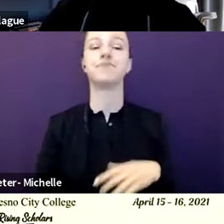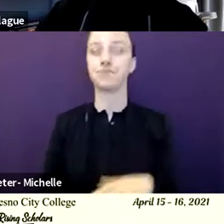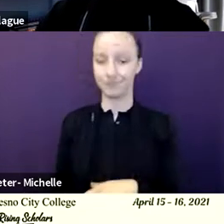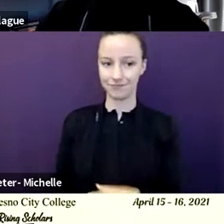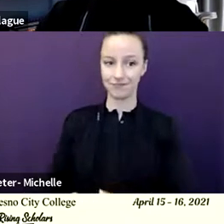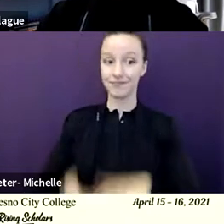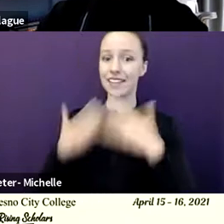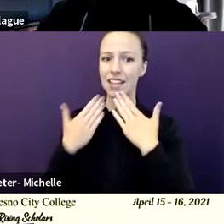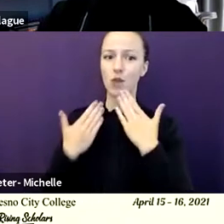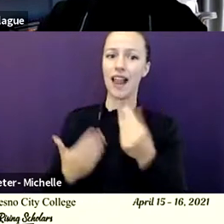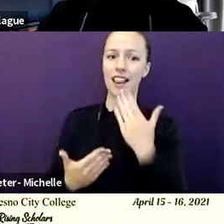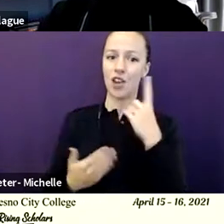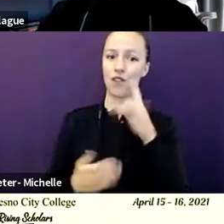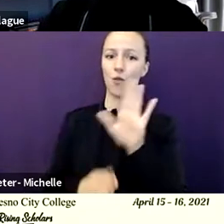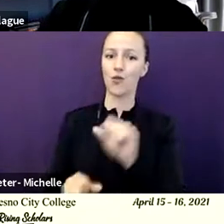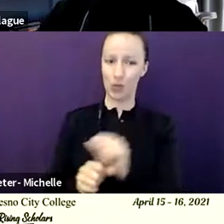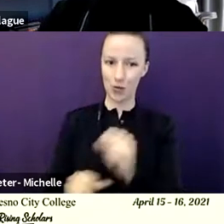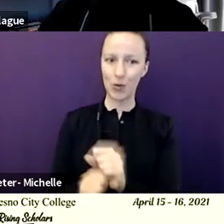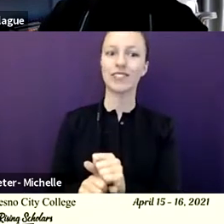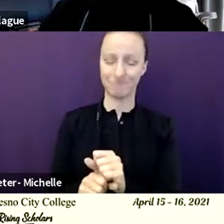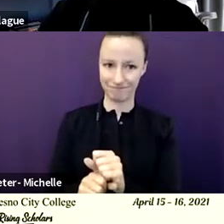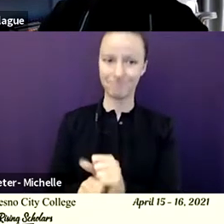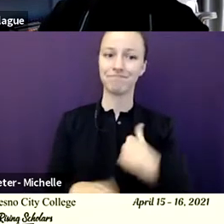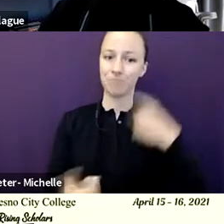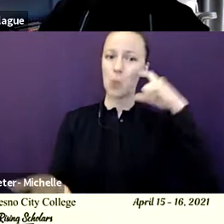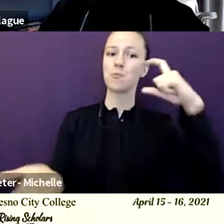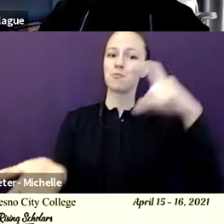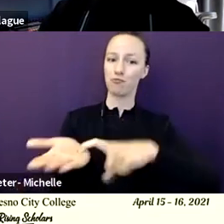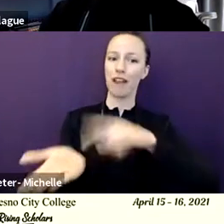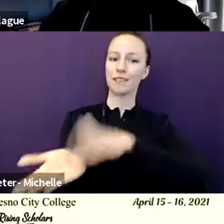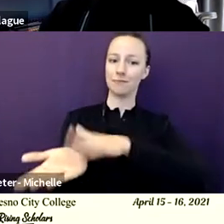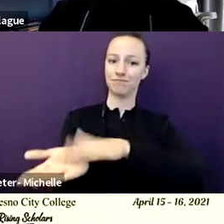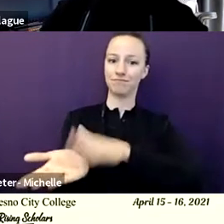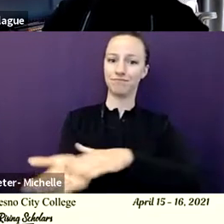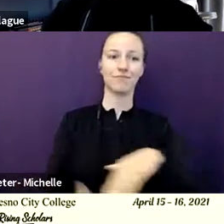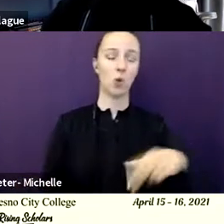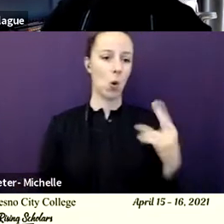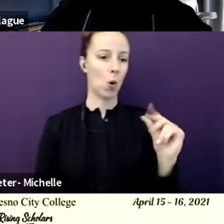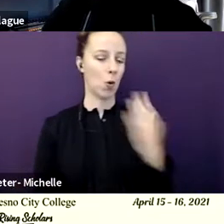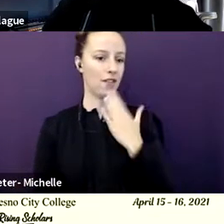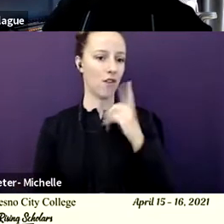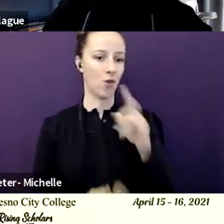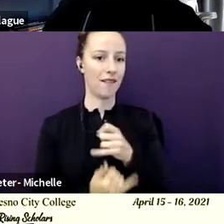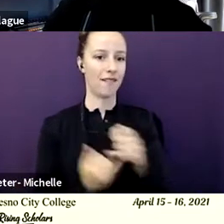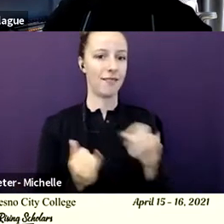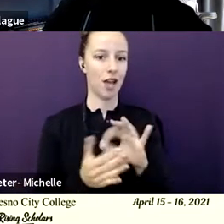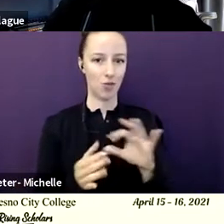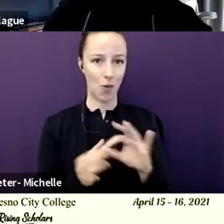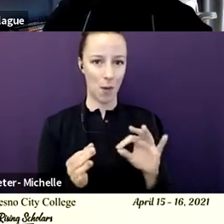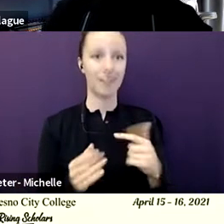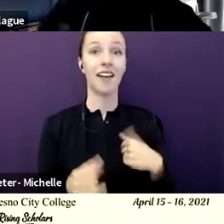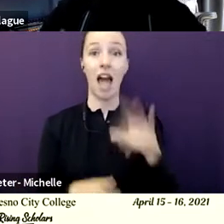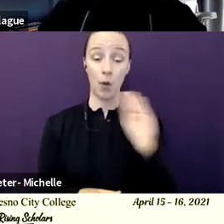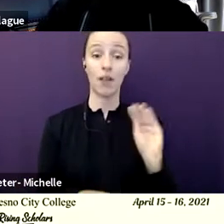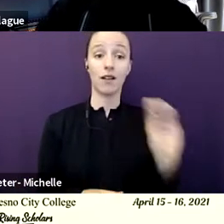Thank you for your work, bro. Appreciate it, man. It's highly recognized, man. Thank you so much for that last comment. I will enter